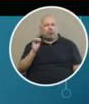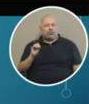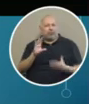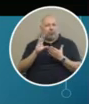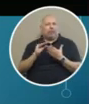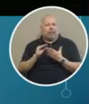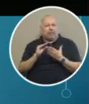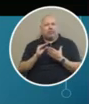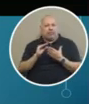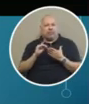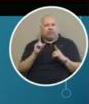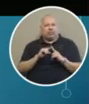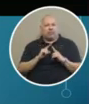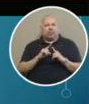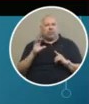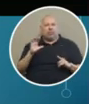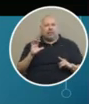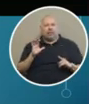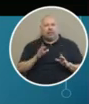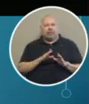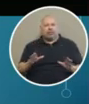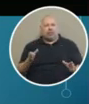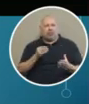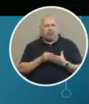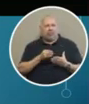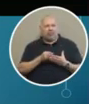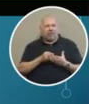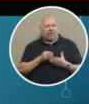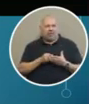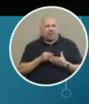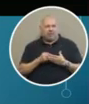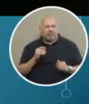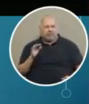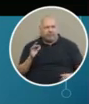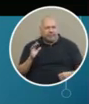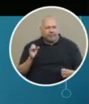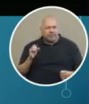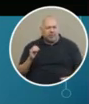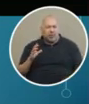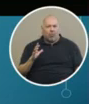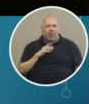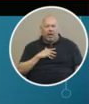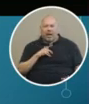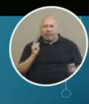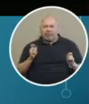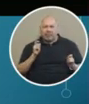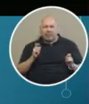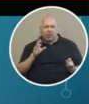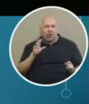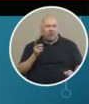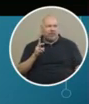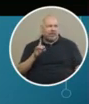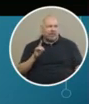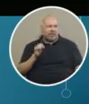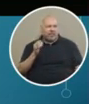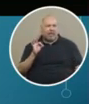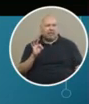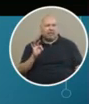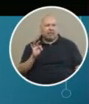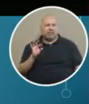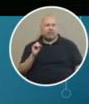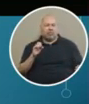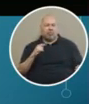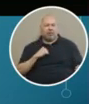to the general fund in terms of adjusting to COVID-19. If